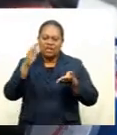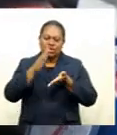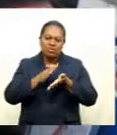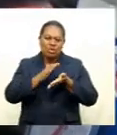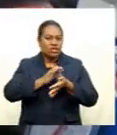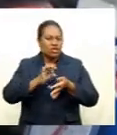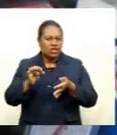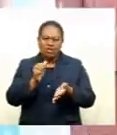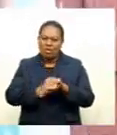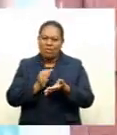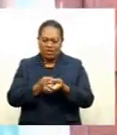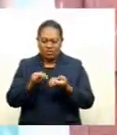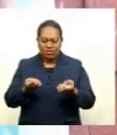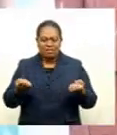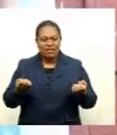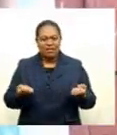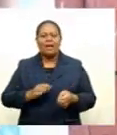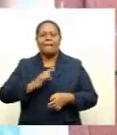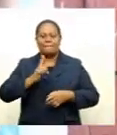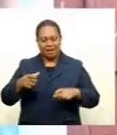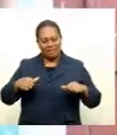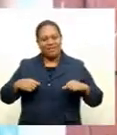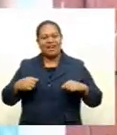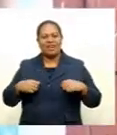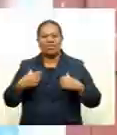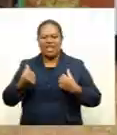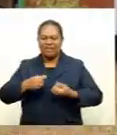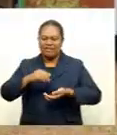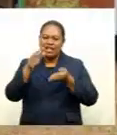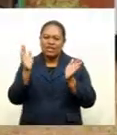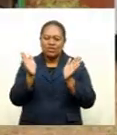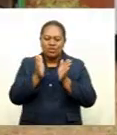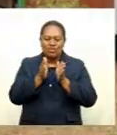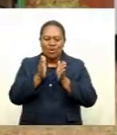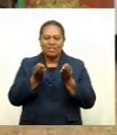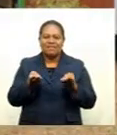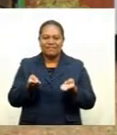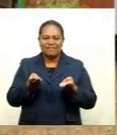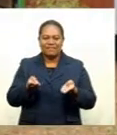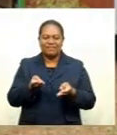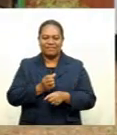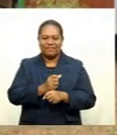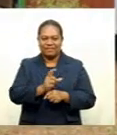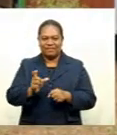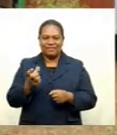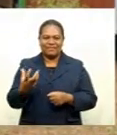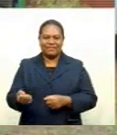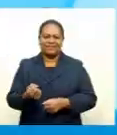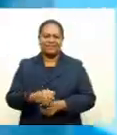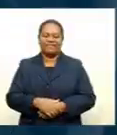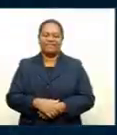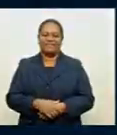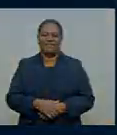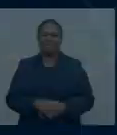properly equipped, Sivoi is proud of the small bakery. Eleanor Turangaibiu, FBC